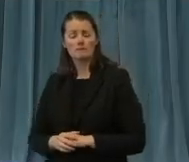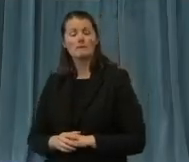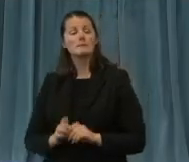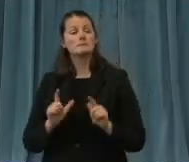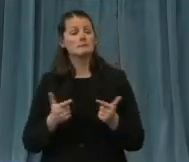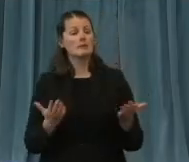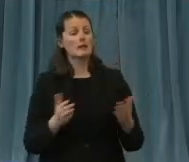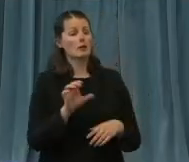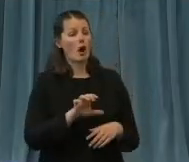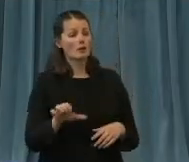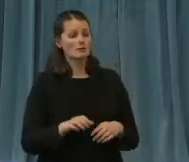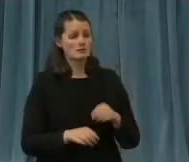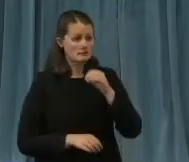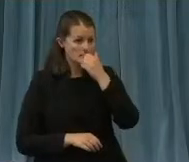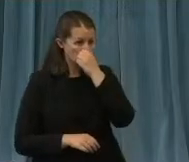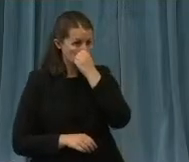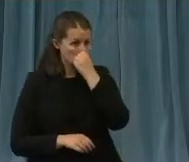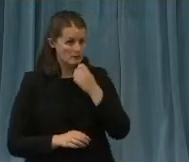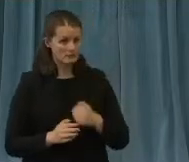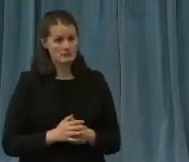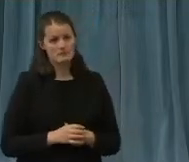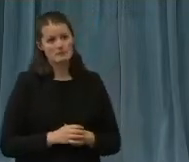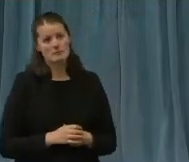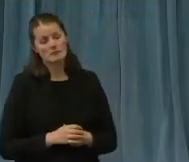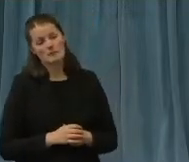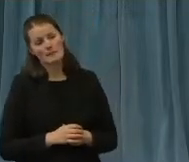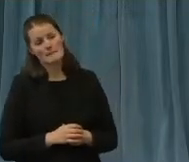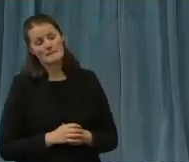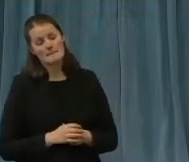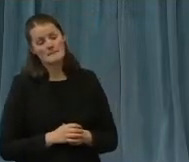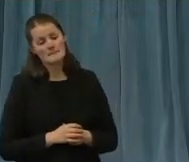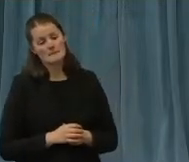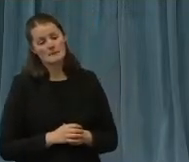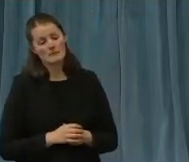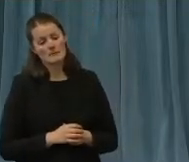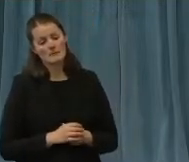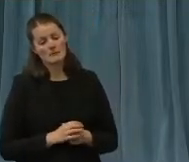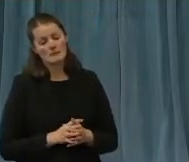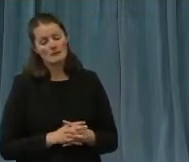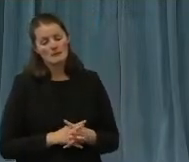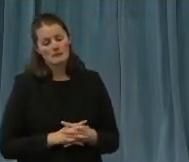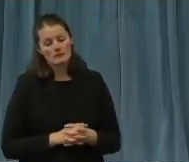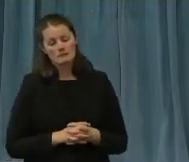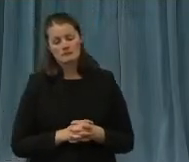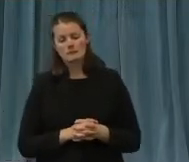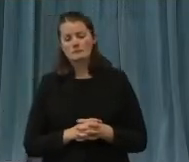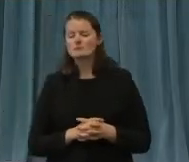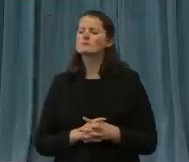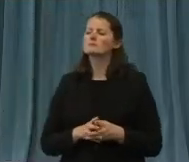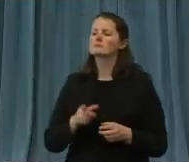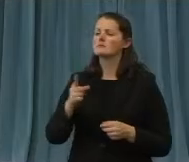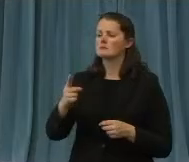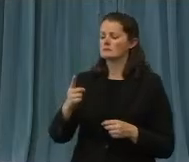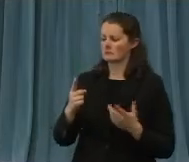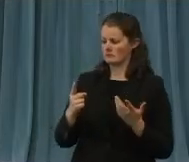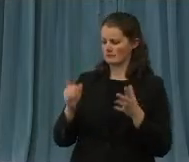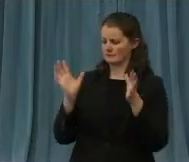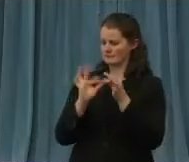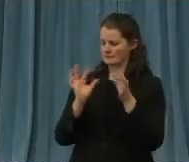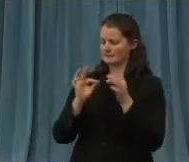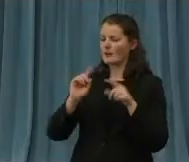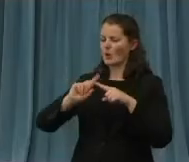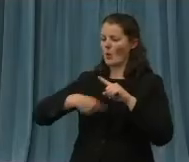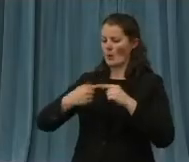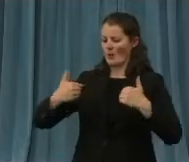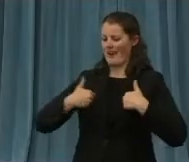Governor, there's probably always going to be some sort of a limitation on testing, but in your mind, what is going to be enough testing to make you feel comfortable to start phase